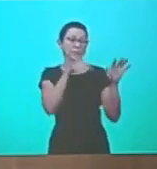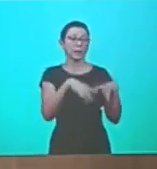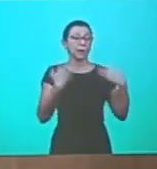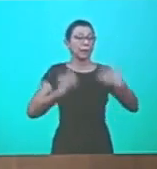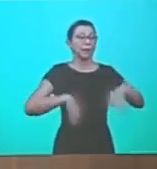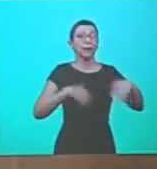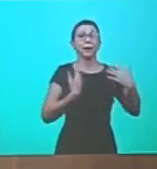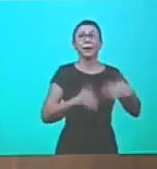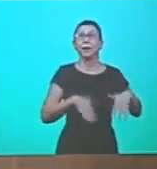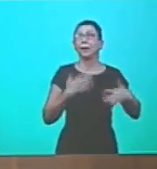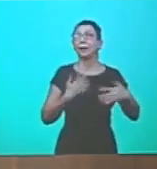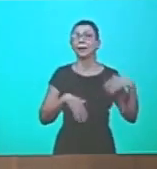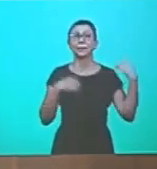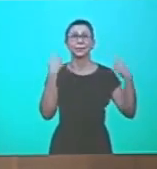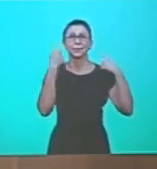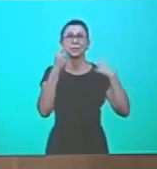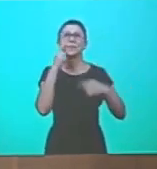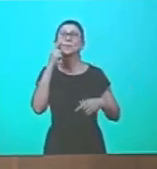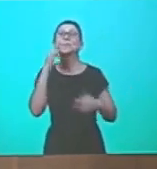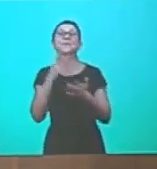bridegroom because they weren't prepared.